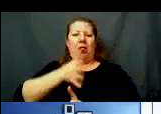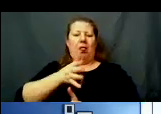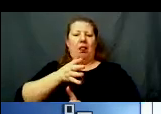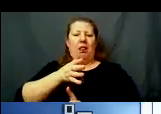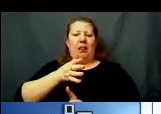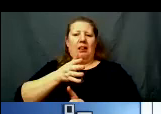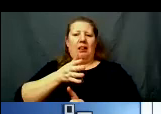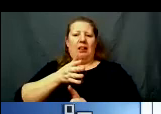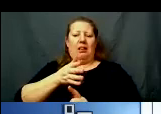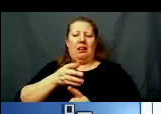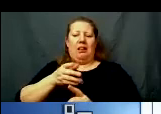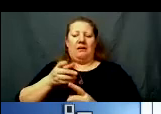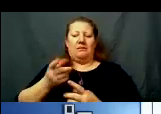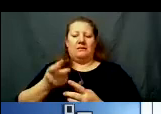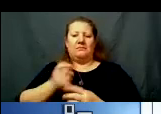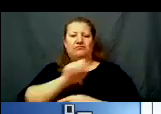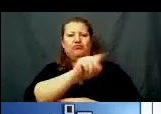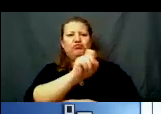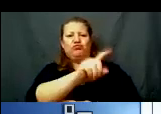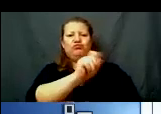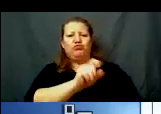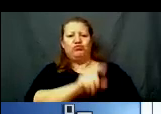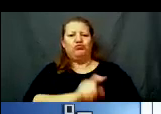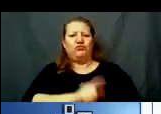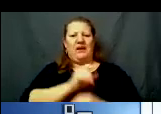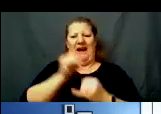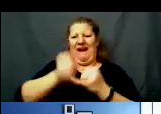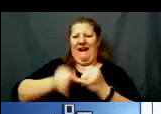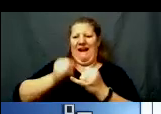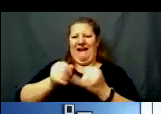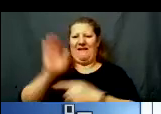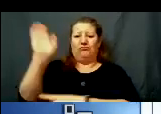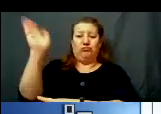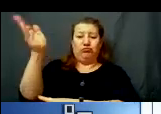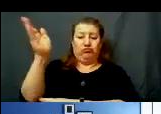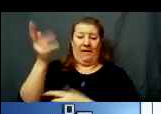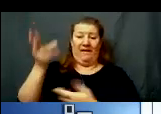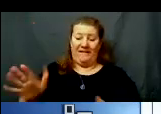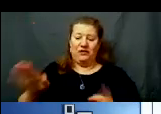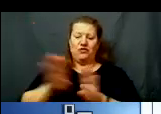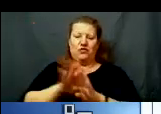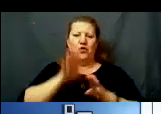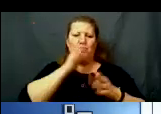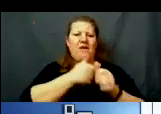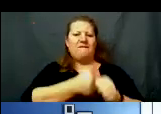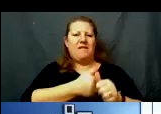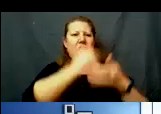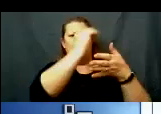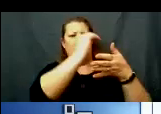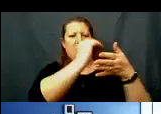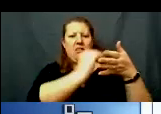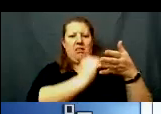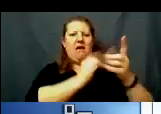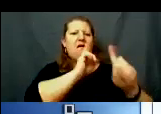ask them, time permitting, to Dr. Pellow at the end of his talk in the order that I receive.